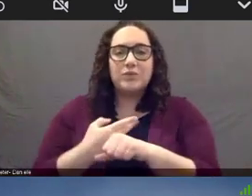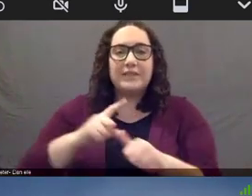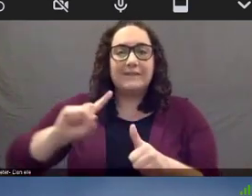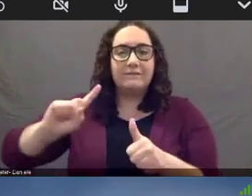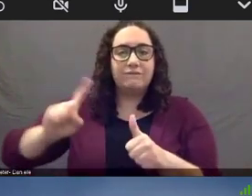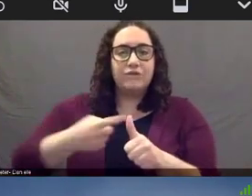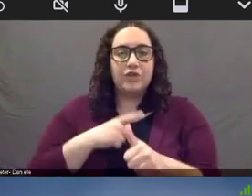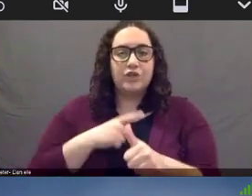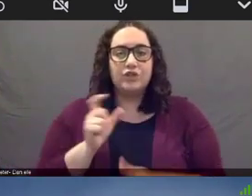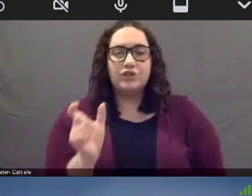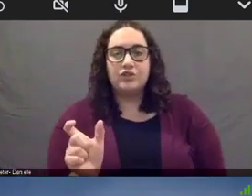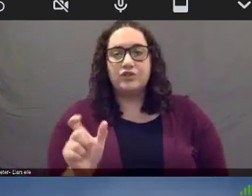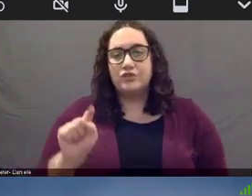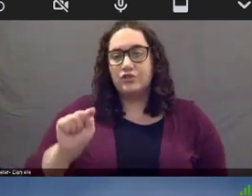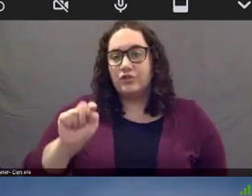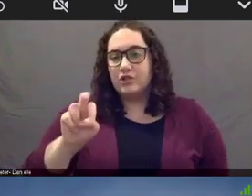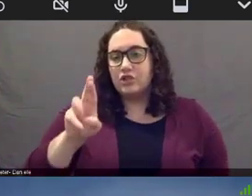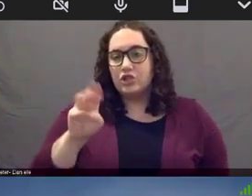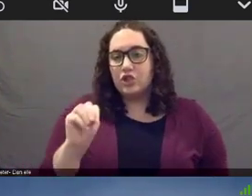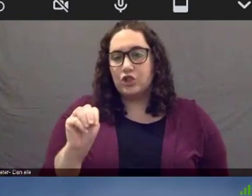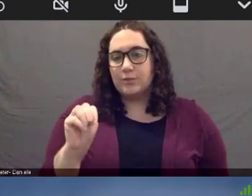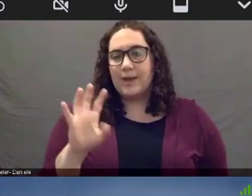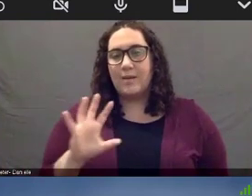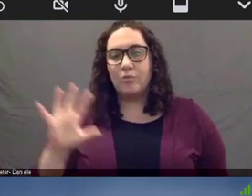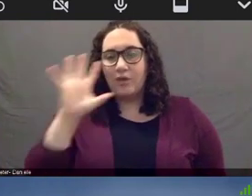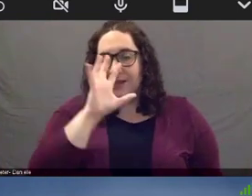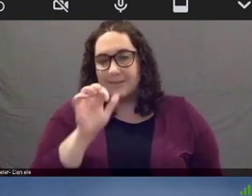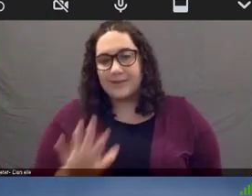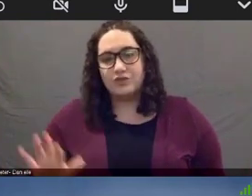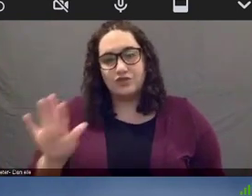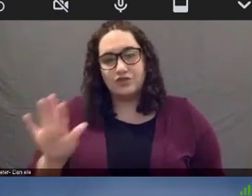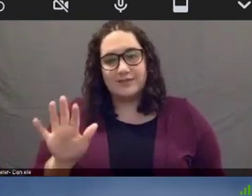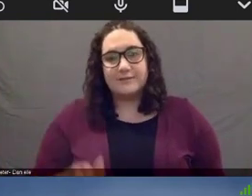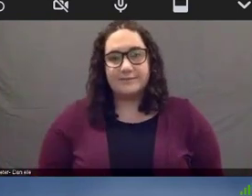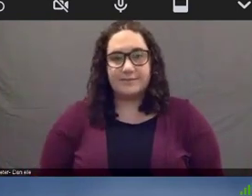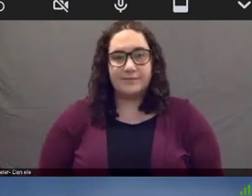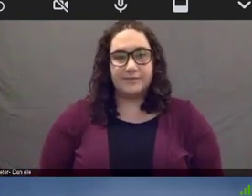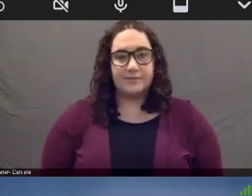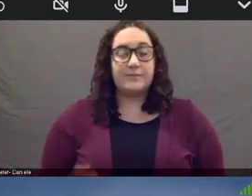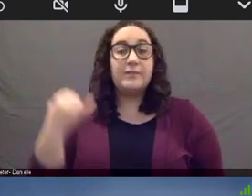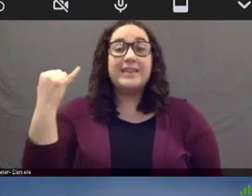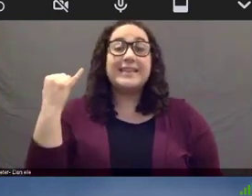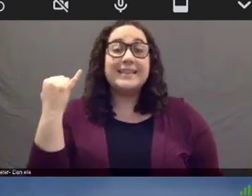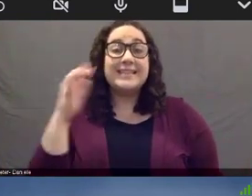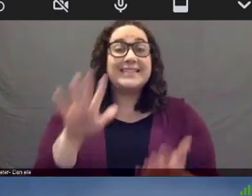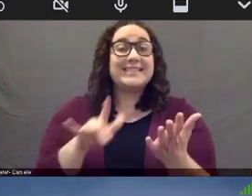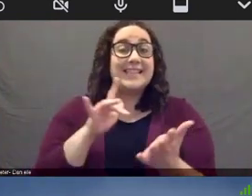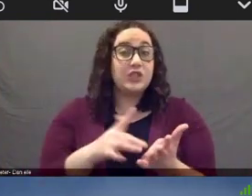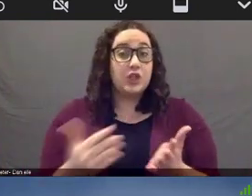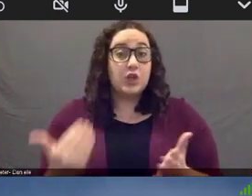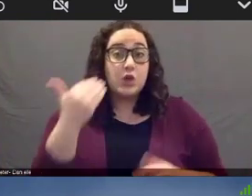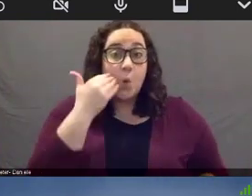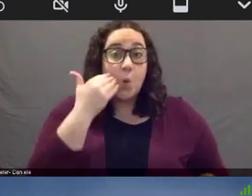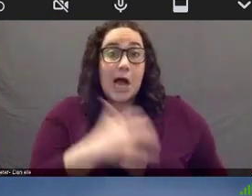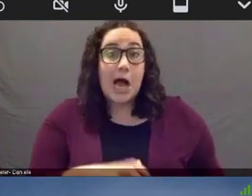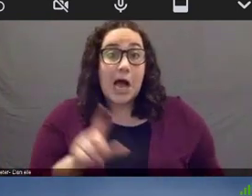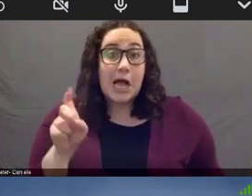heated. So I have this equation and there's this line of symmetry in the middle. So I can use this first term